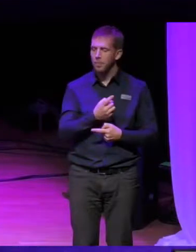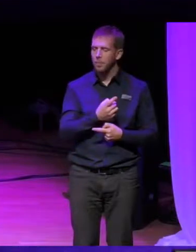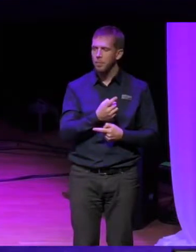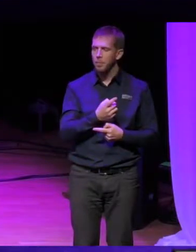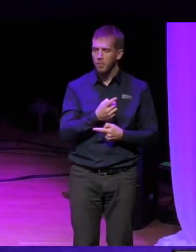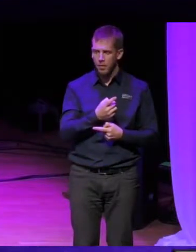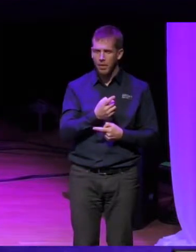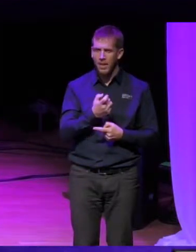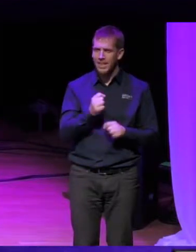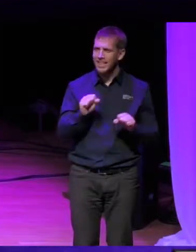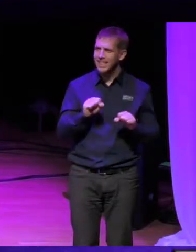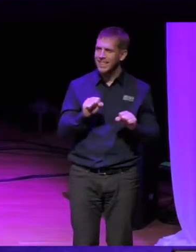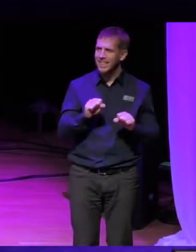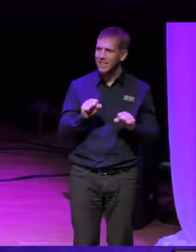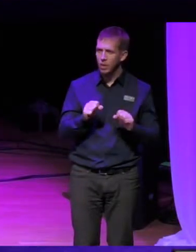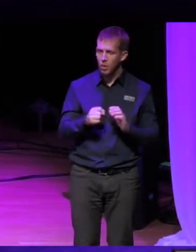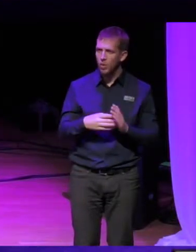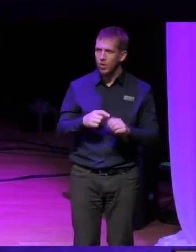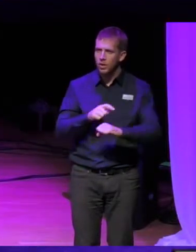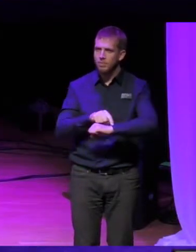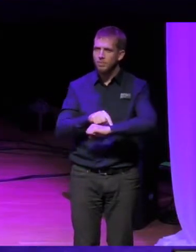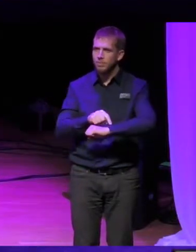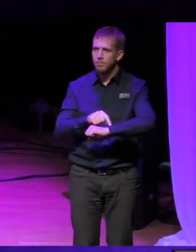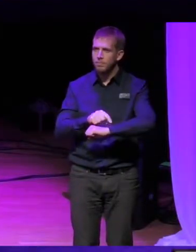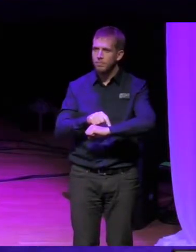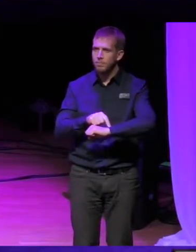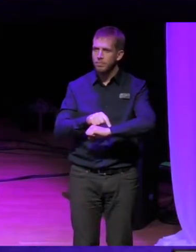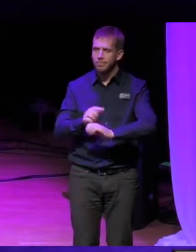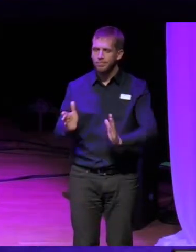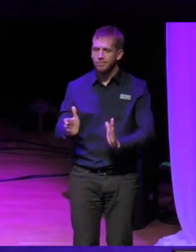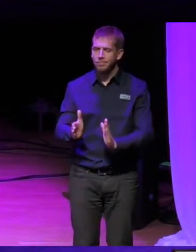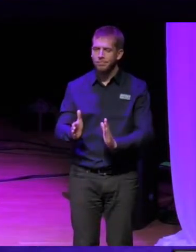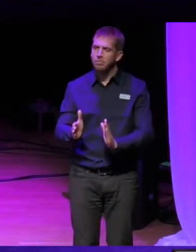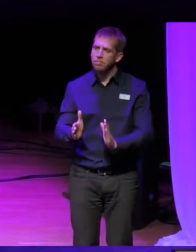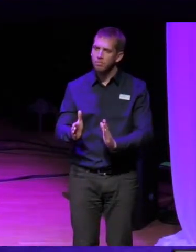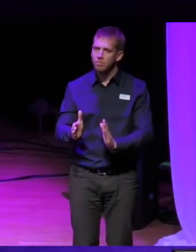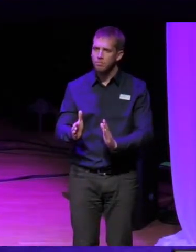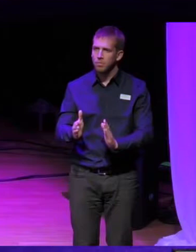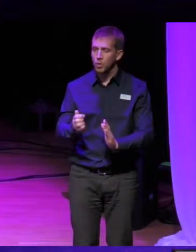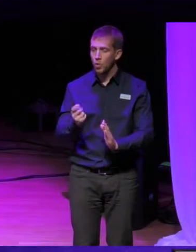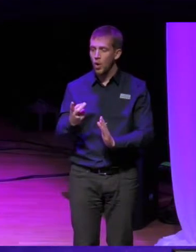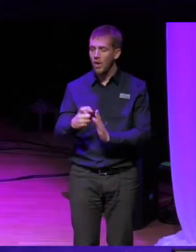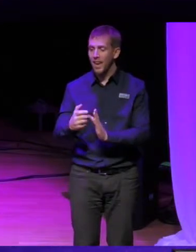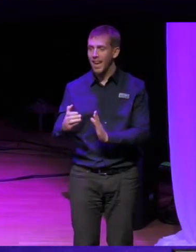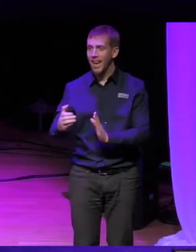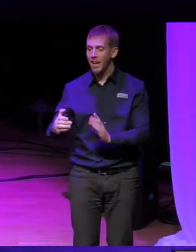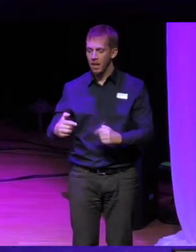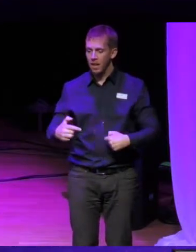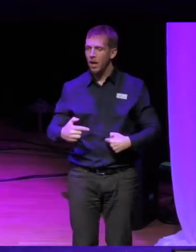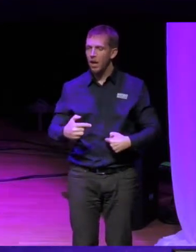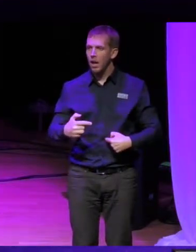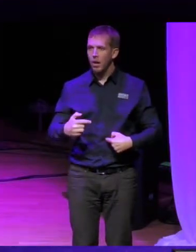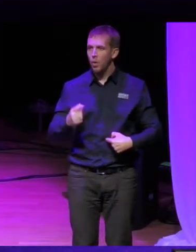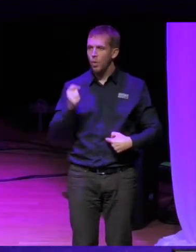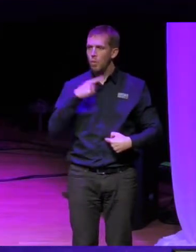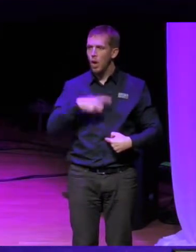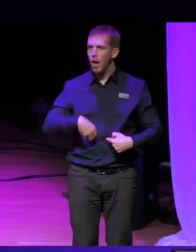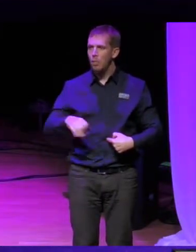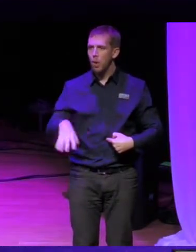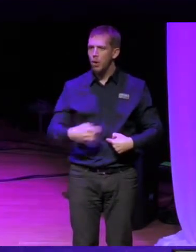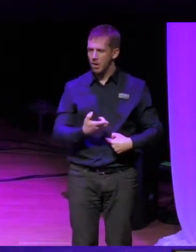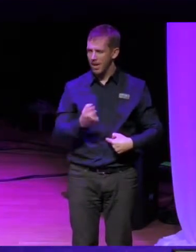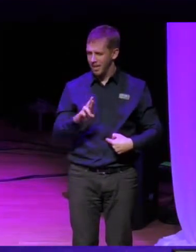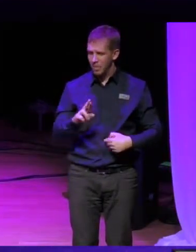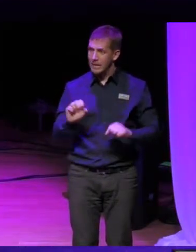there was an urgency because of the time being, after a couple of weeks she wouldn't be able to have an abortion, for example, and that seemed to